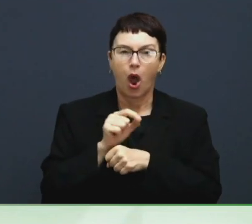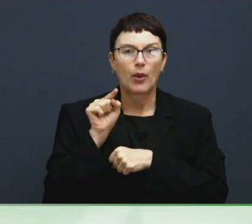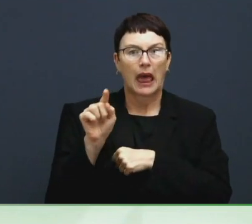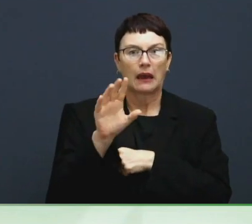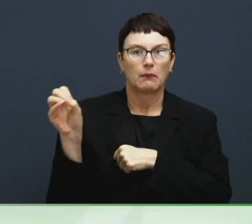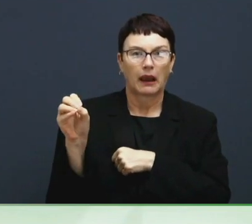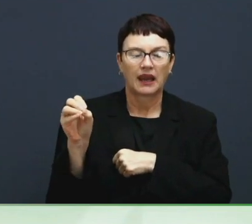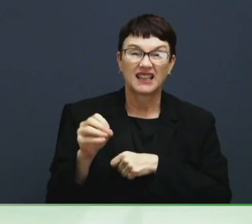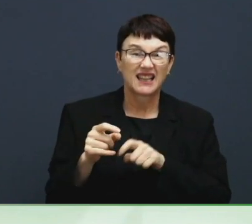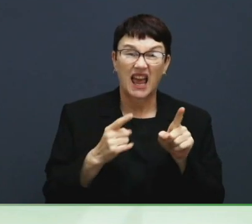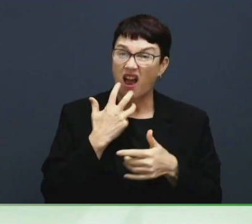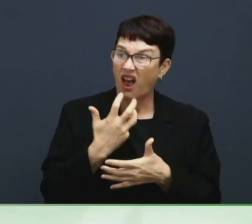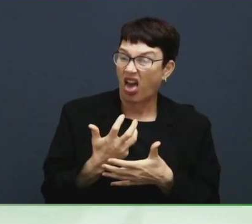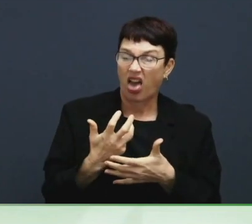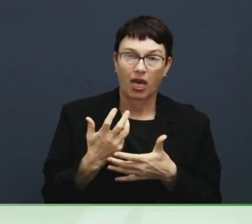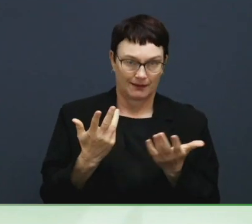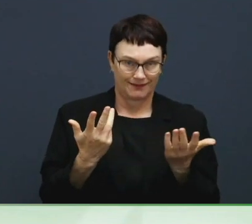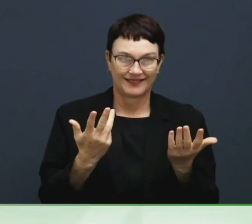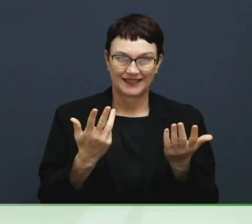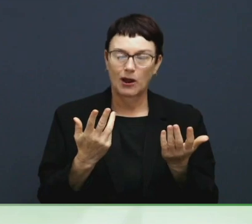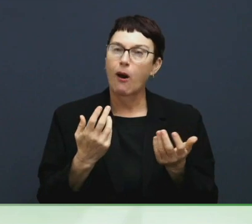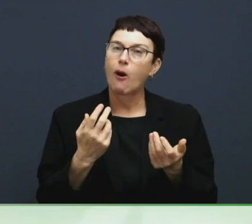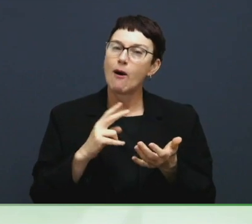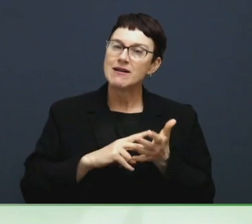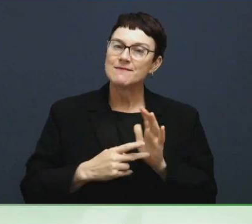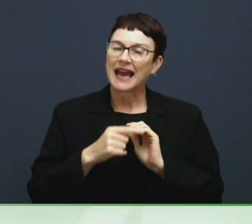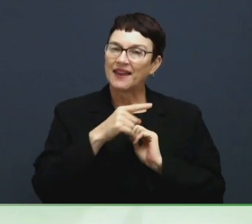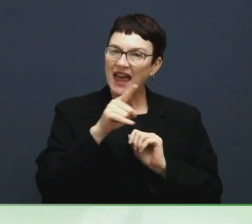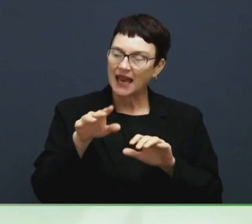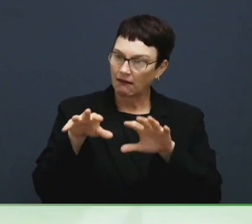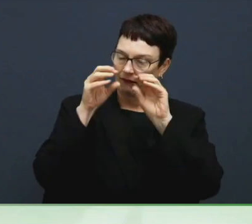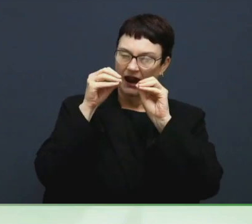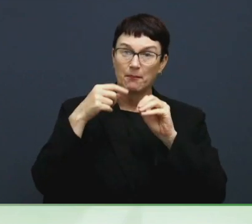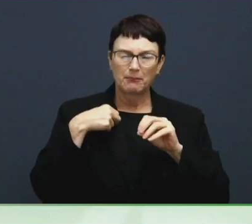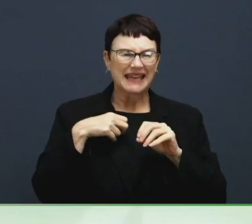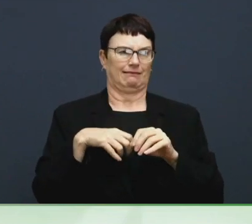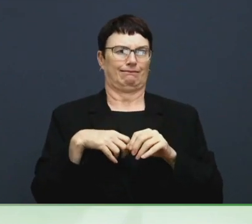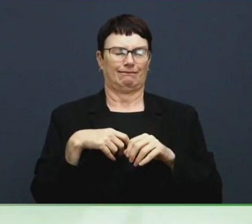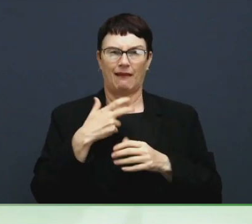actually makes sense what they do, which was, wow, you can imagine.